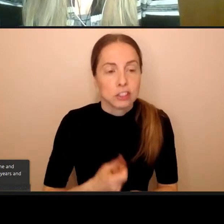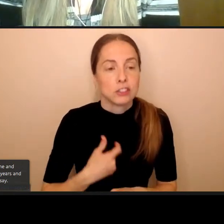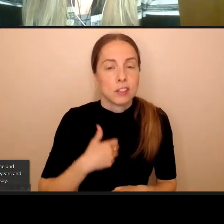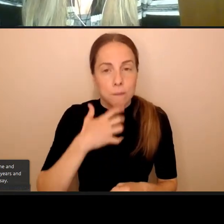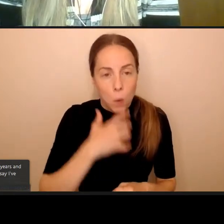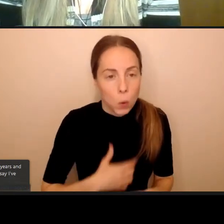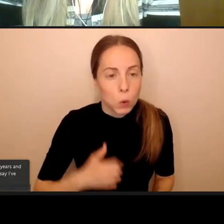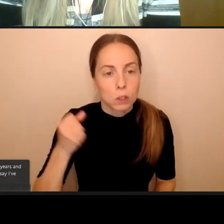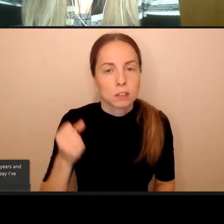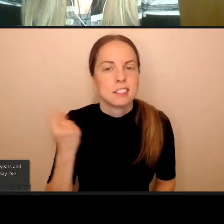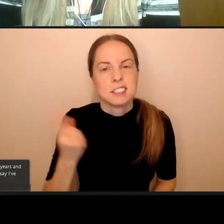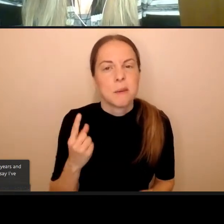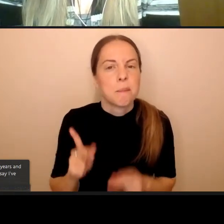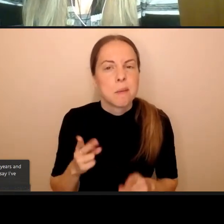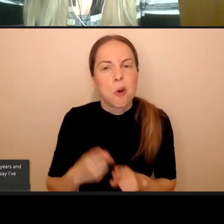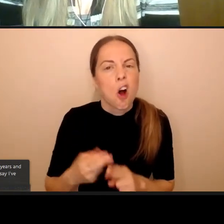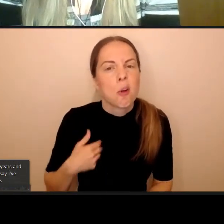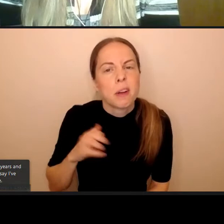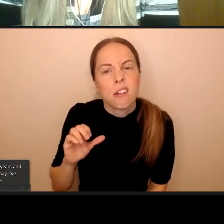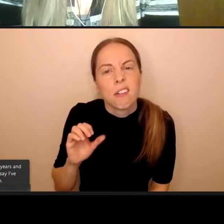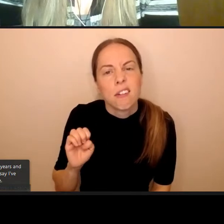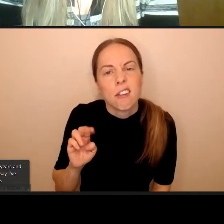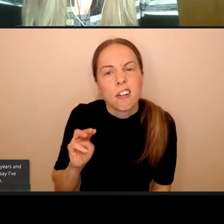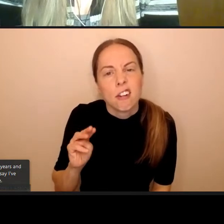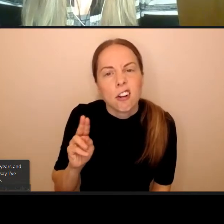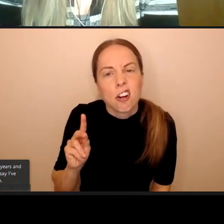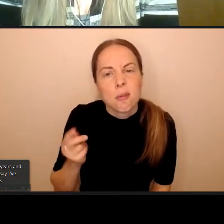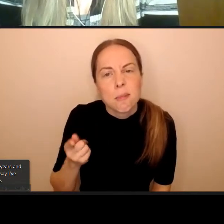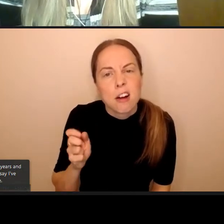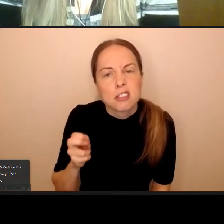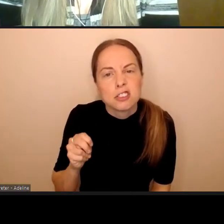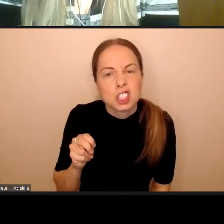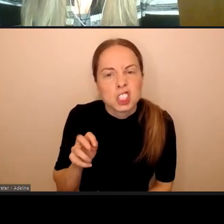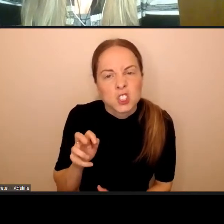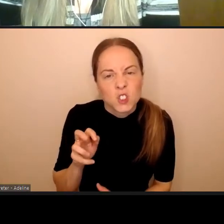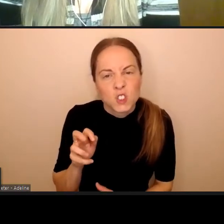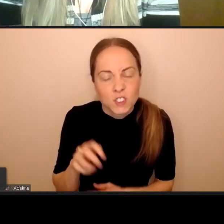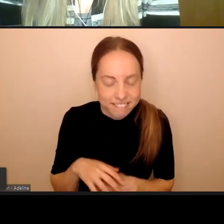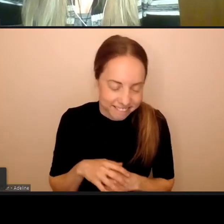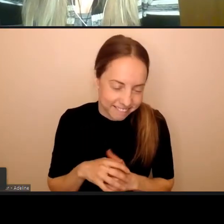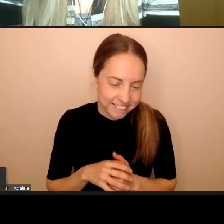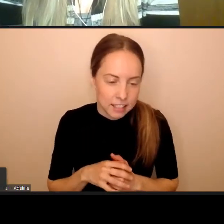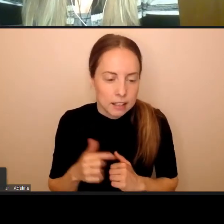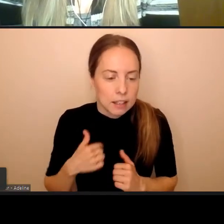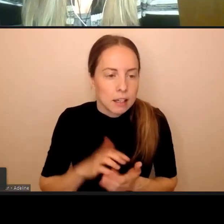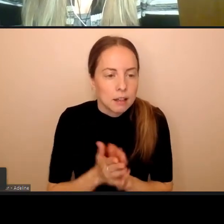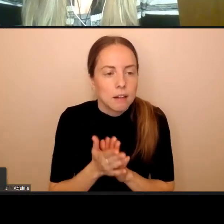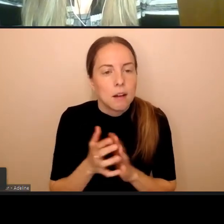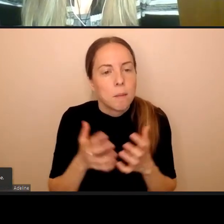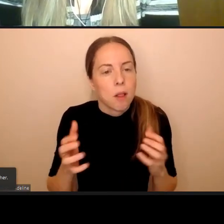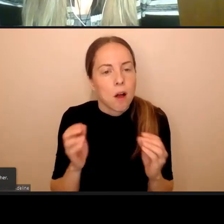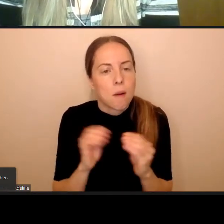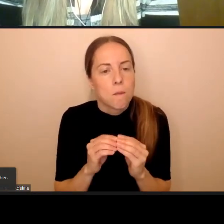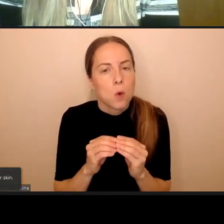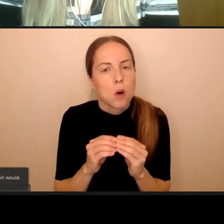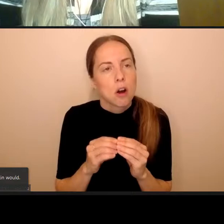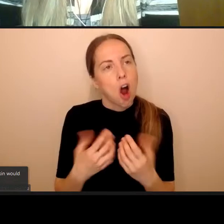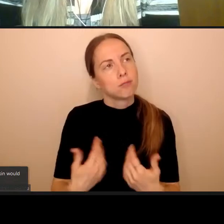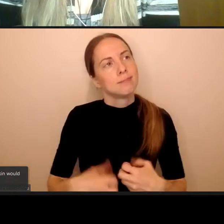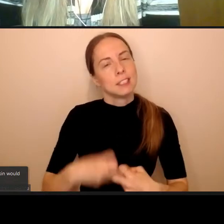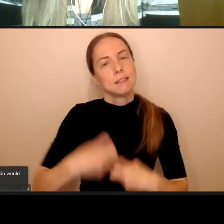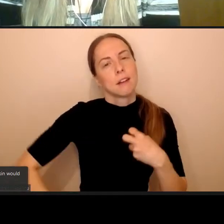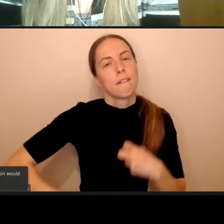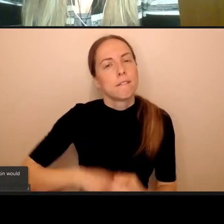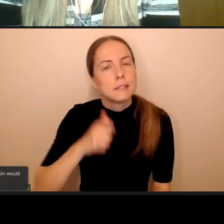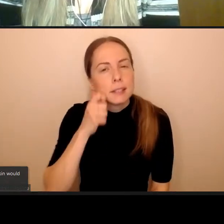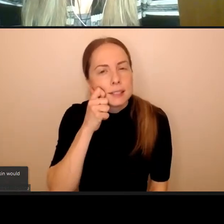I've gotten curmudgeon-y and everything else, I've gotten a lot more tougher skin, would you say, or just